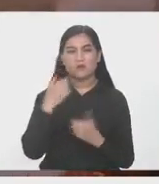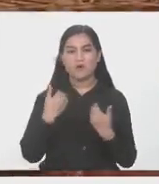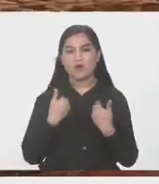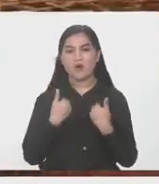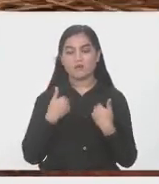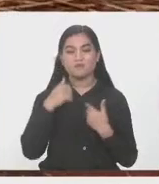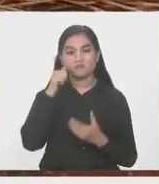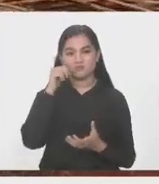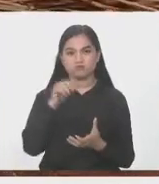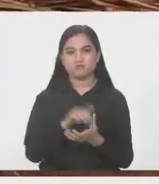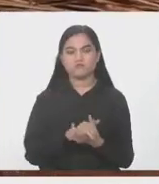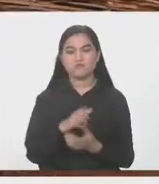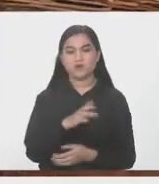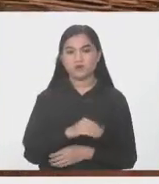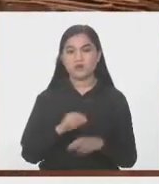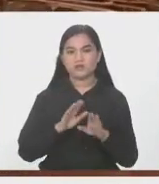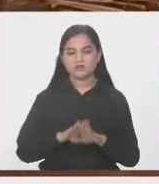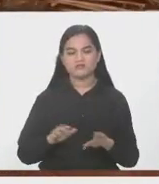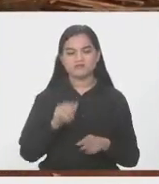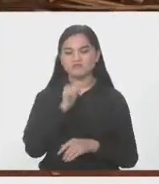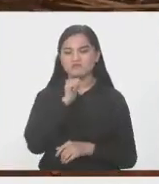wife and his four children.